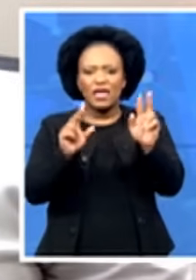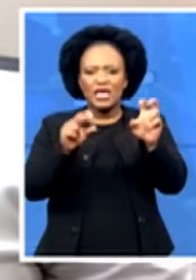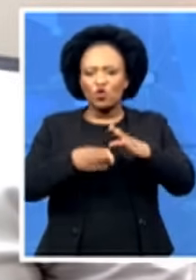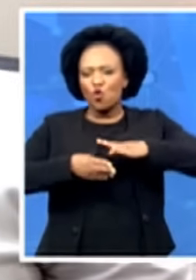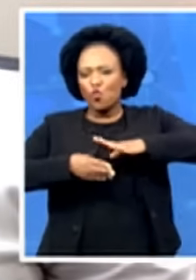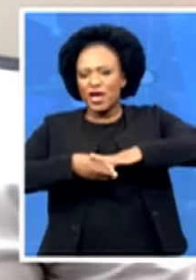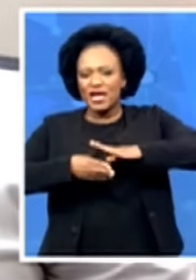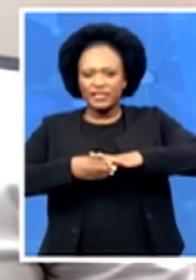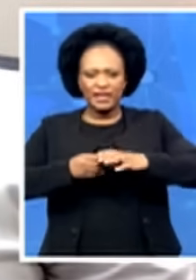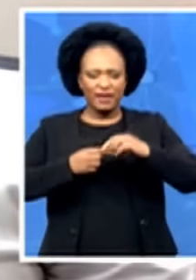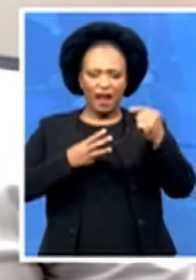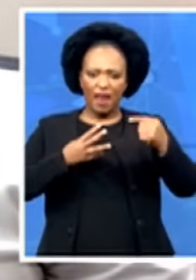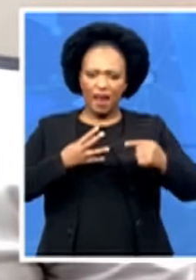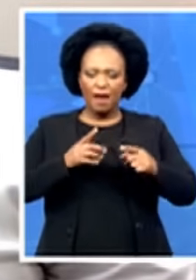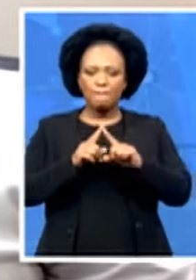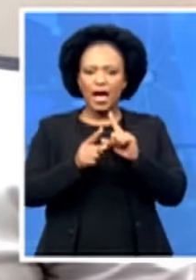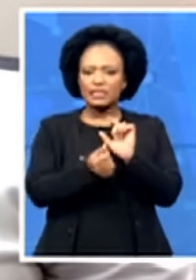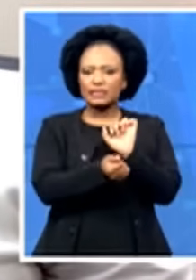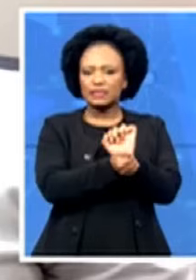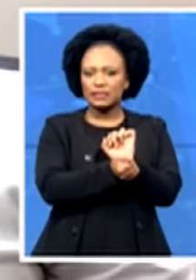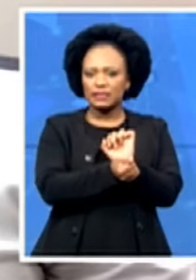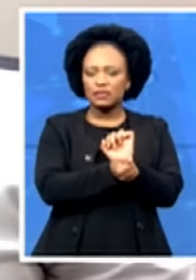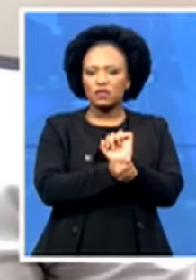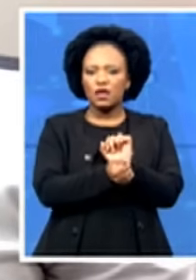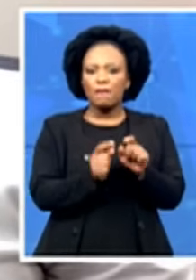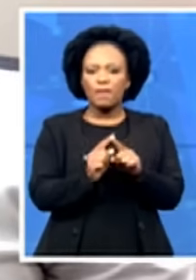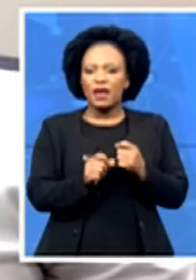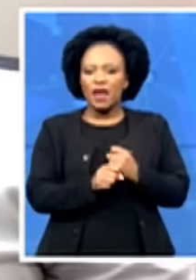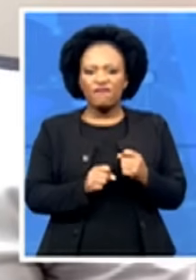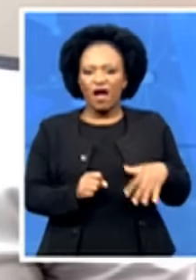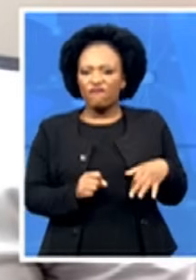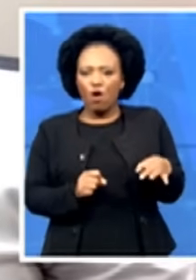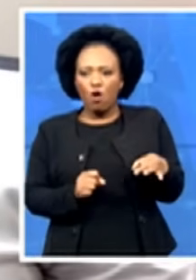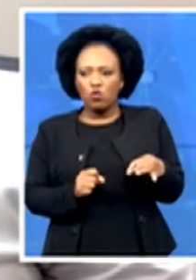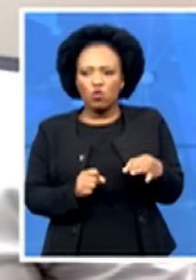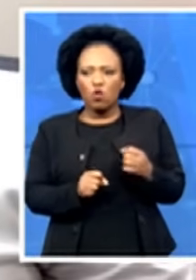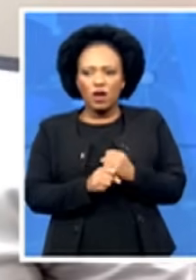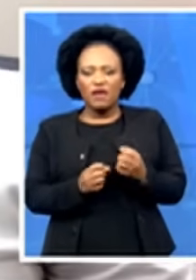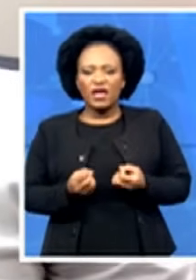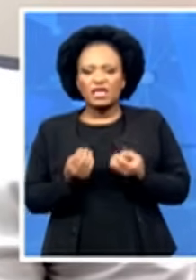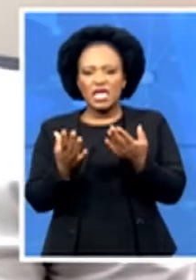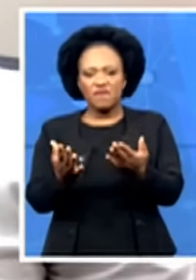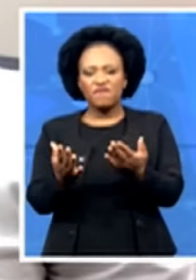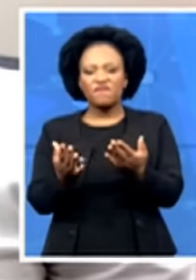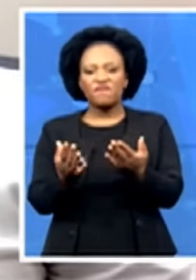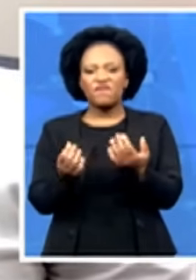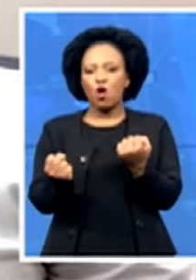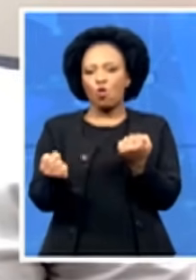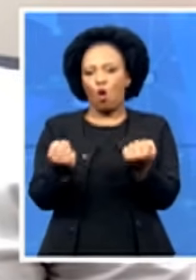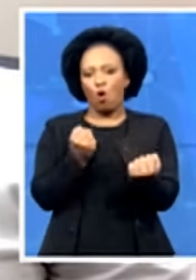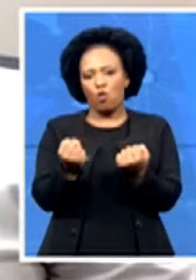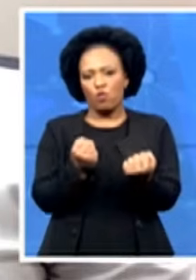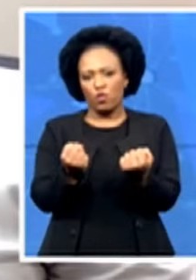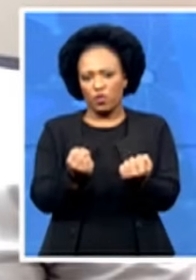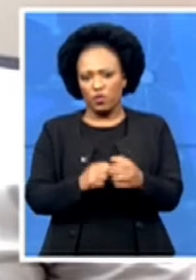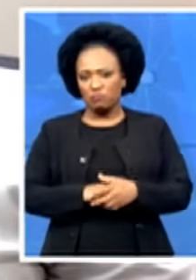him being afforded a fair trial, as envisaged in the Constitution. Now, when